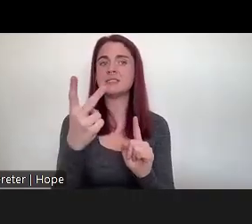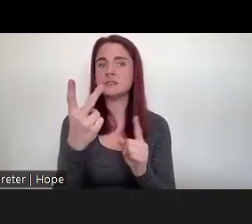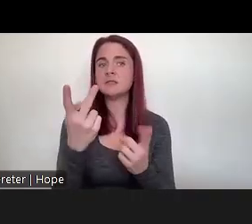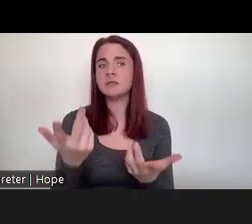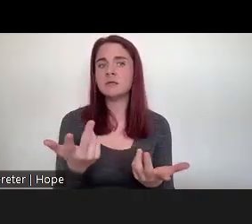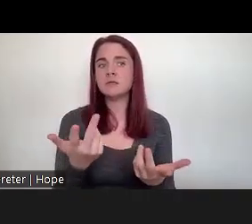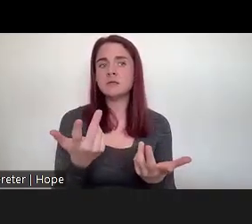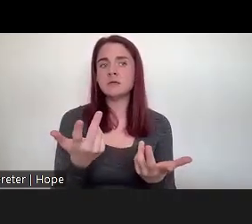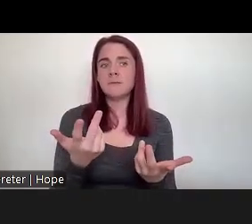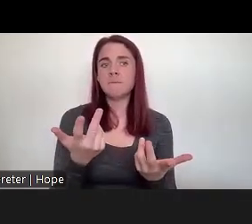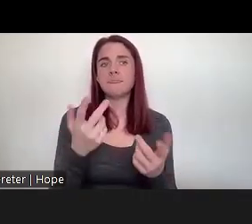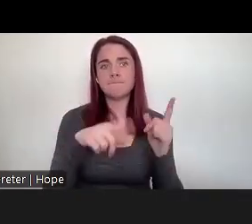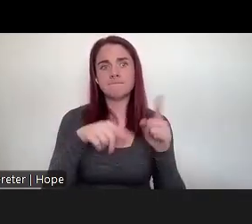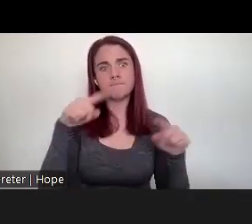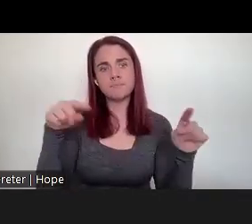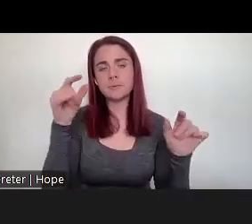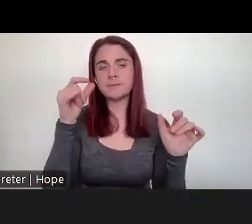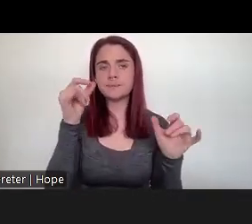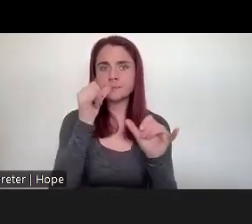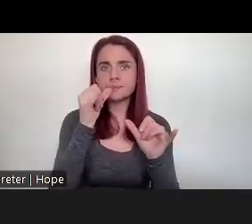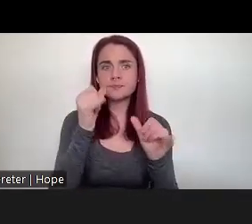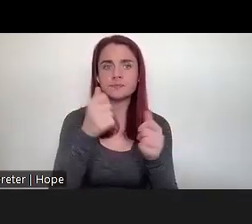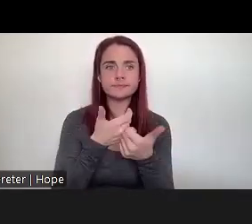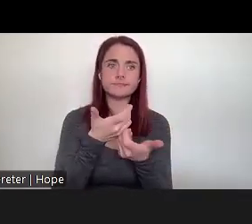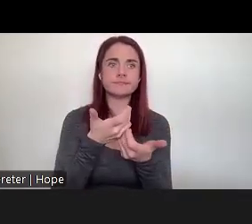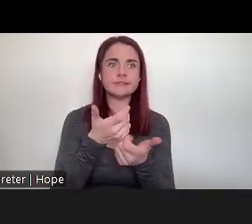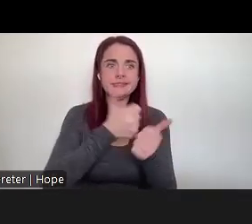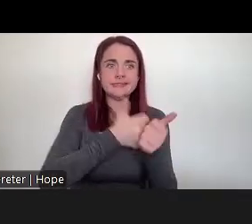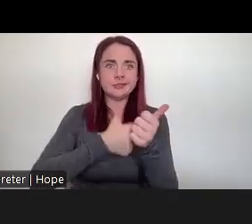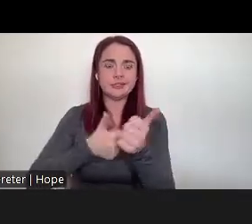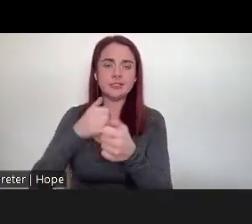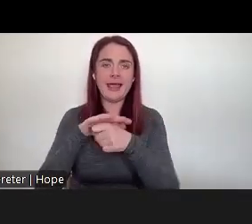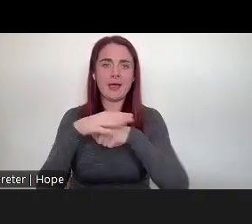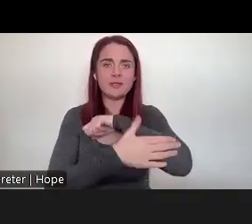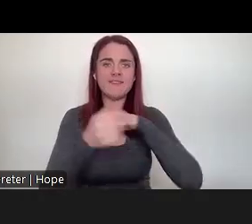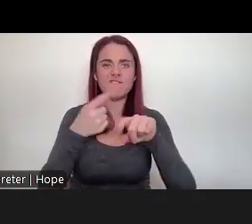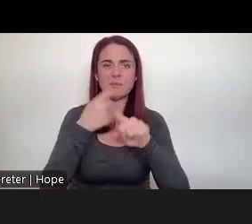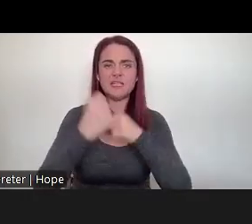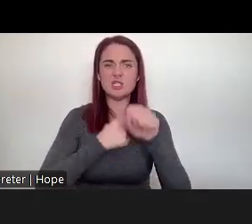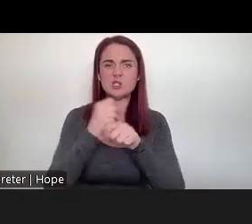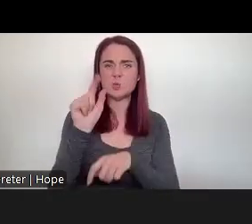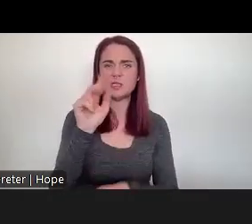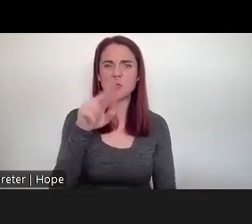real variation by county in our region. This is from 2022.